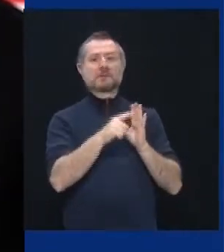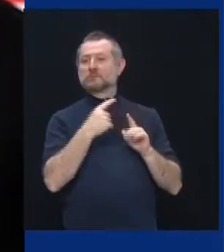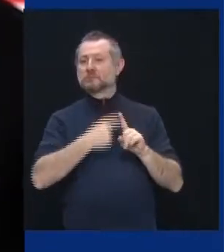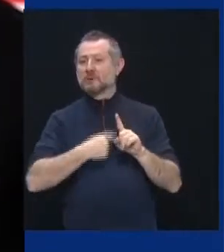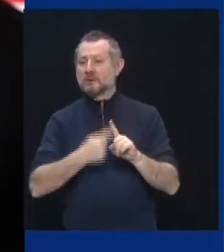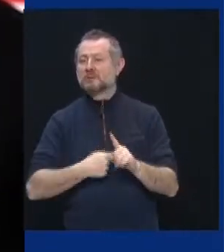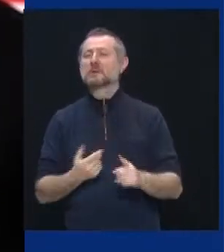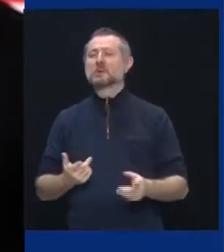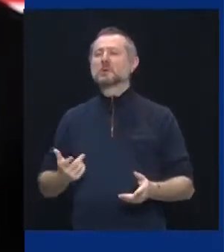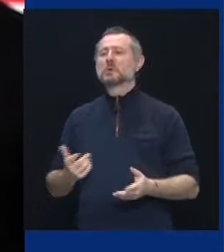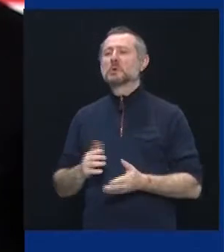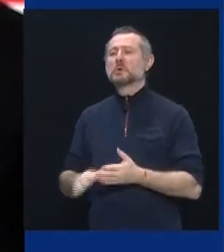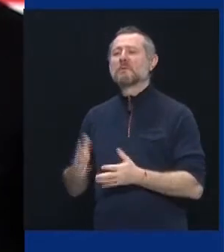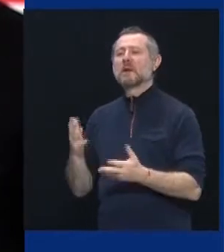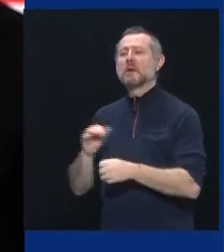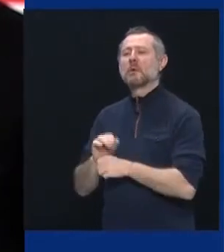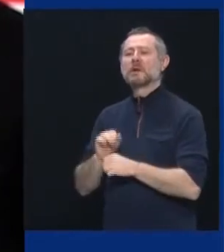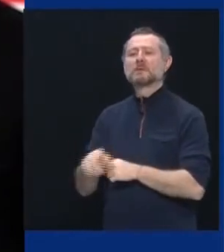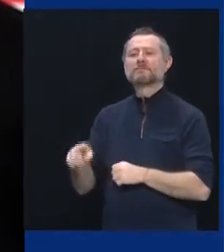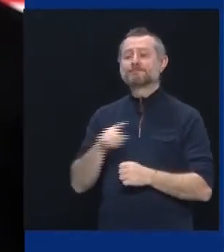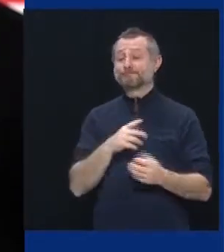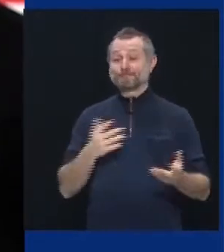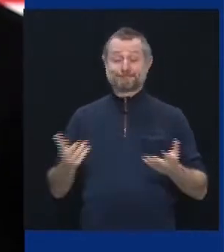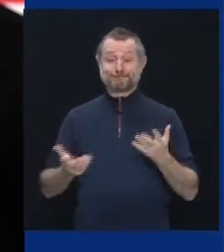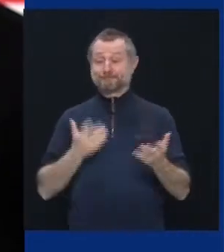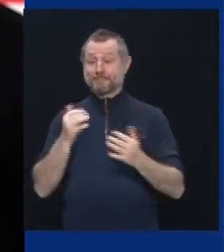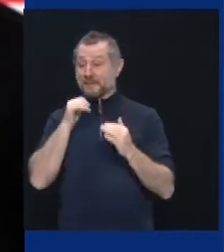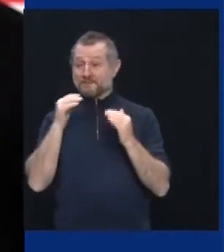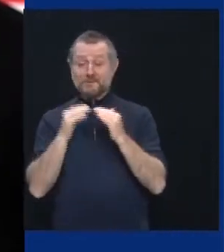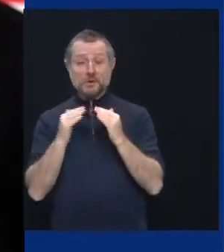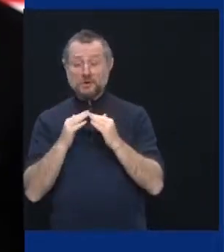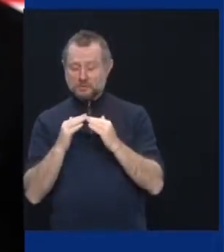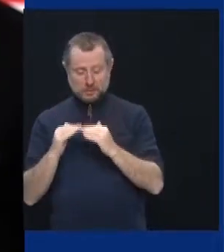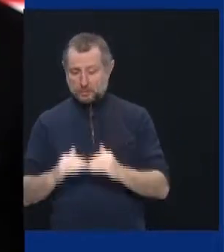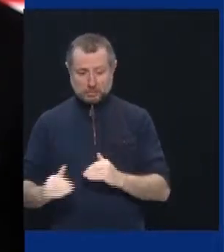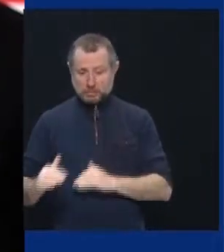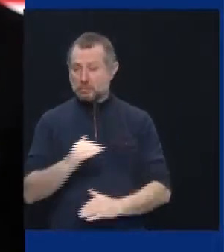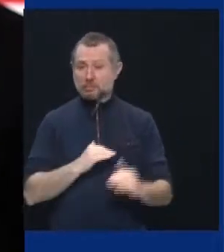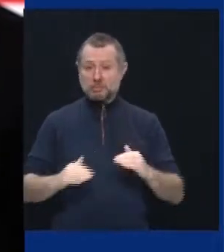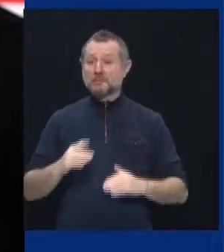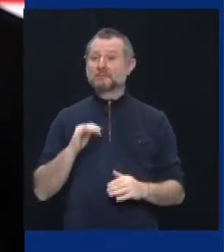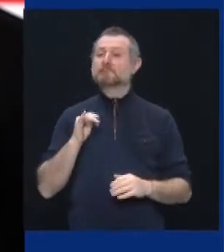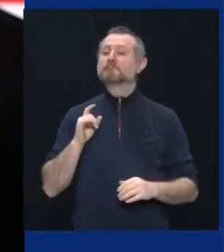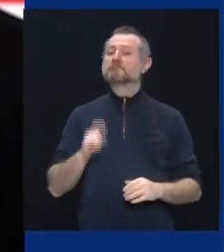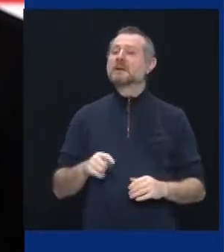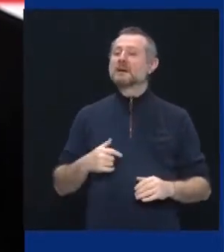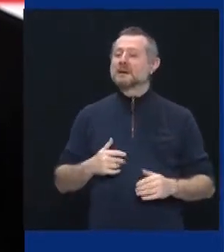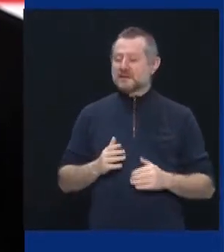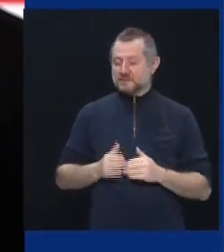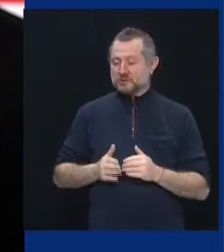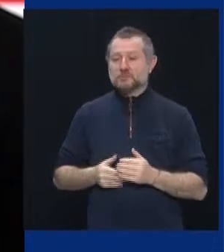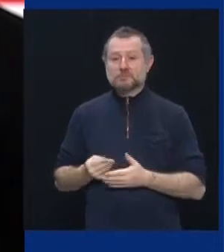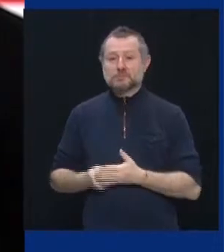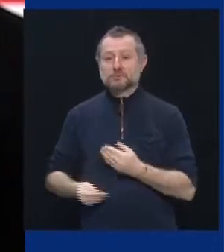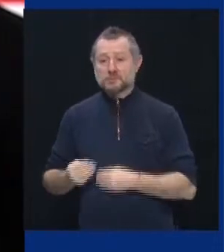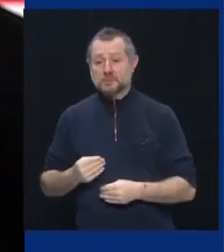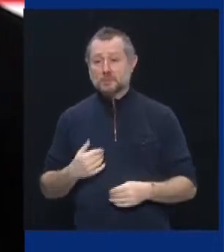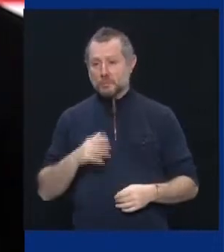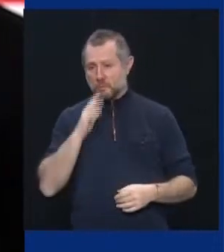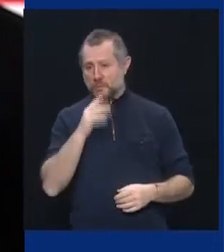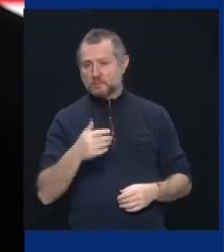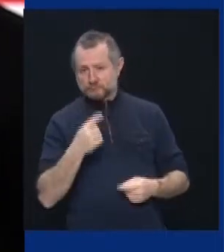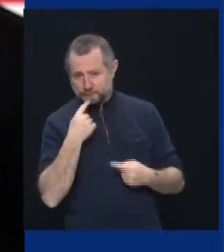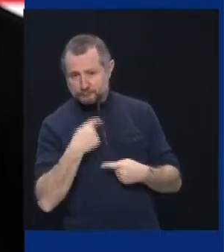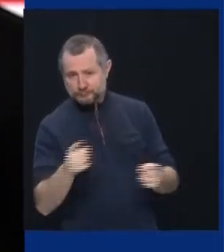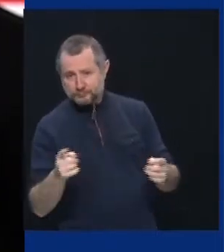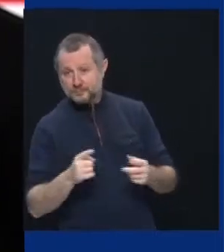of fairness to bring. And we have to get that budget done, and we will. And the third element